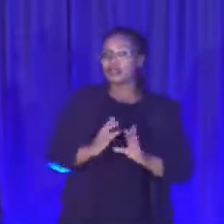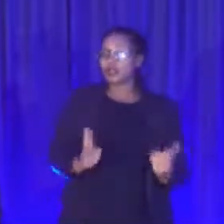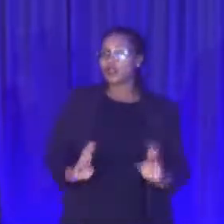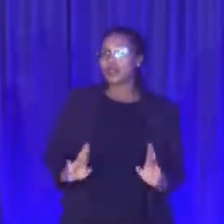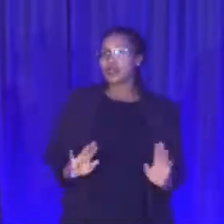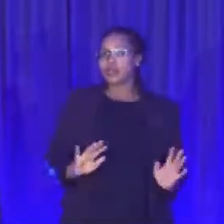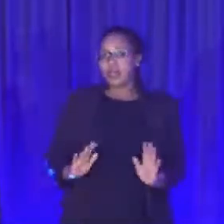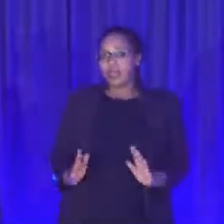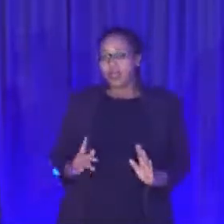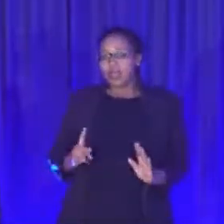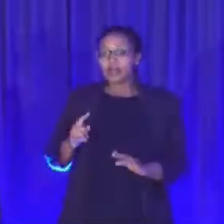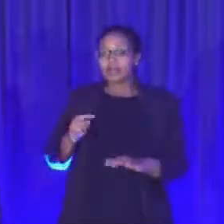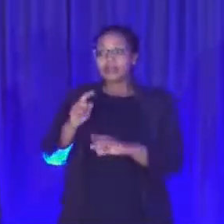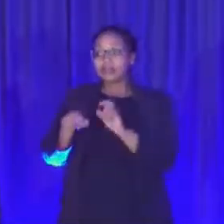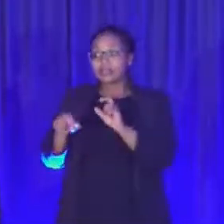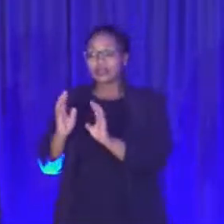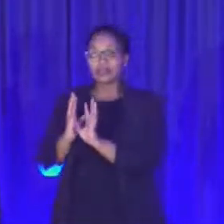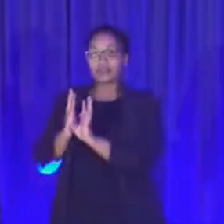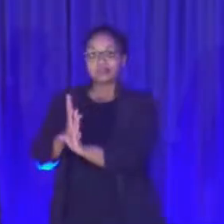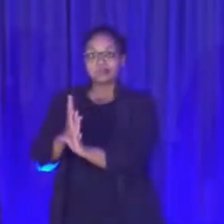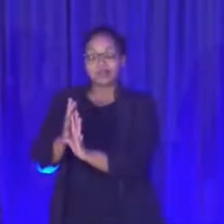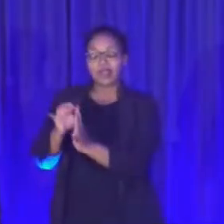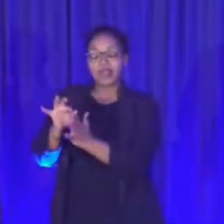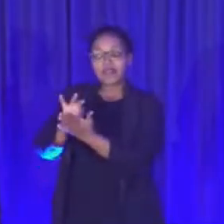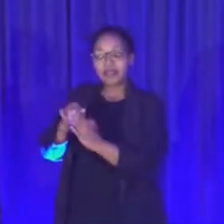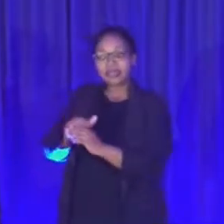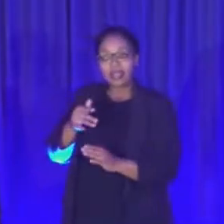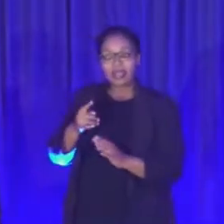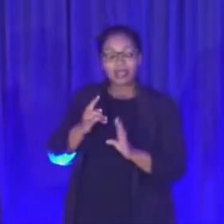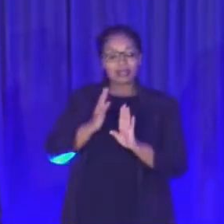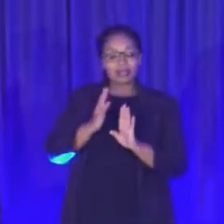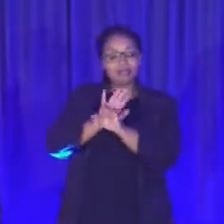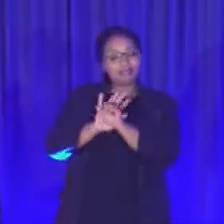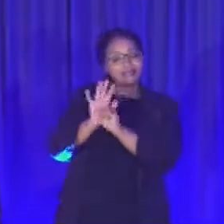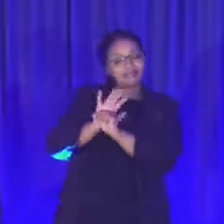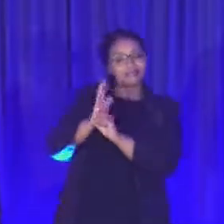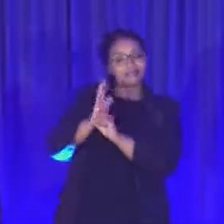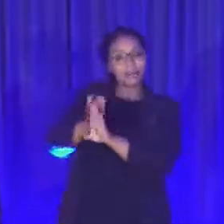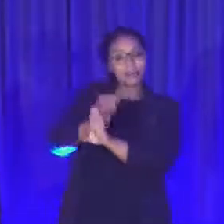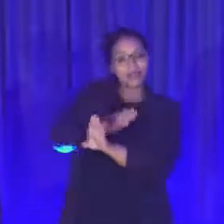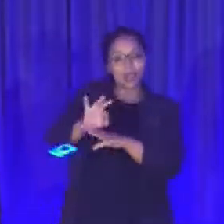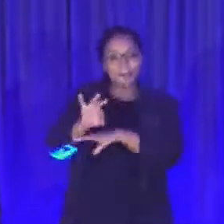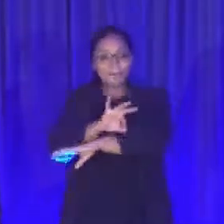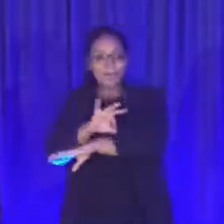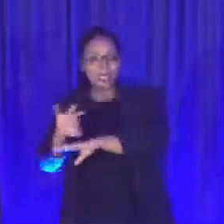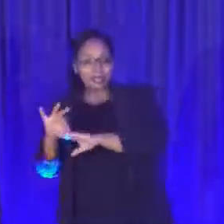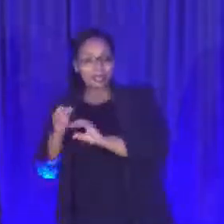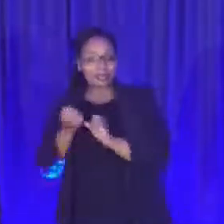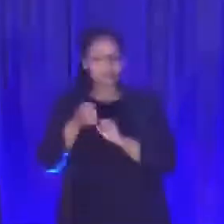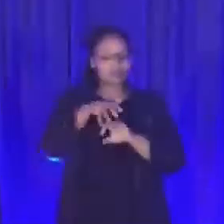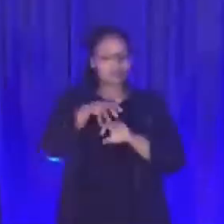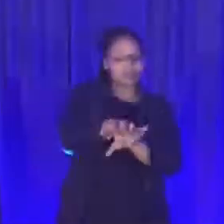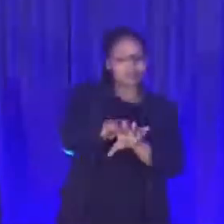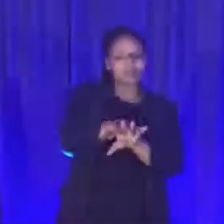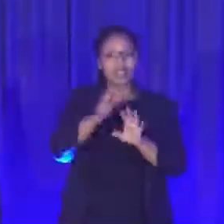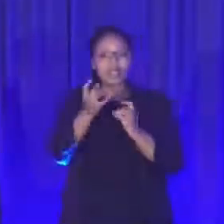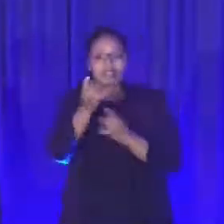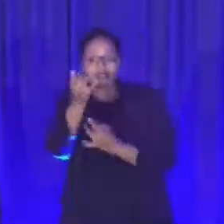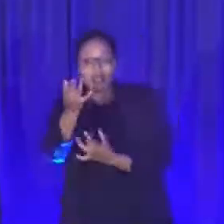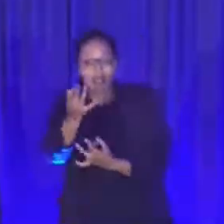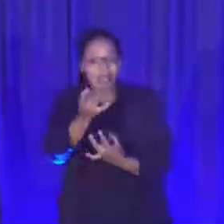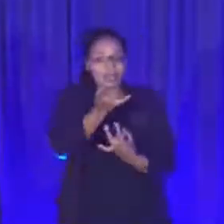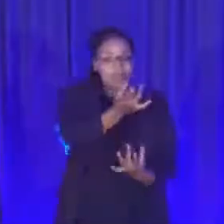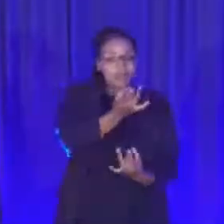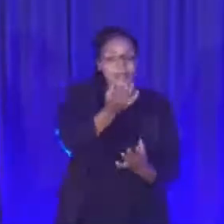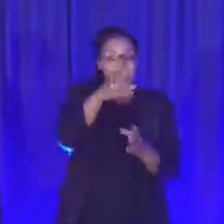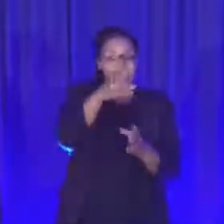voting stations. Yes, the implementation, the planning that has gone through it, the feedback that has gone through it within the IEC,